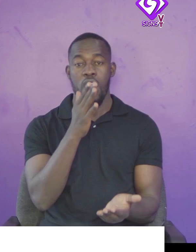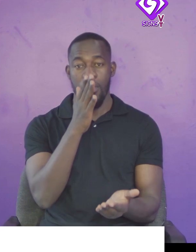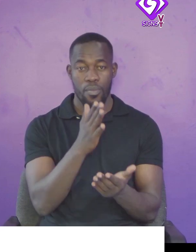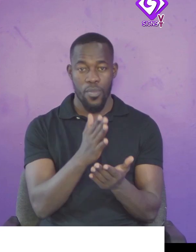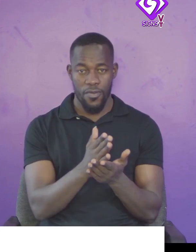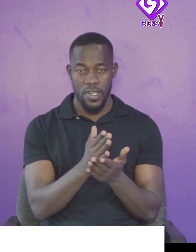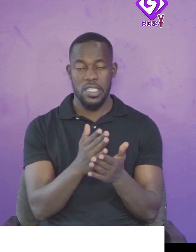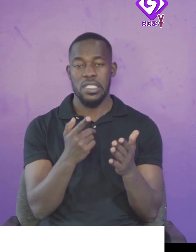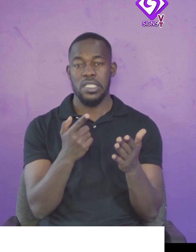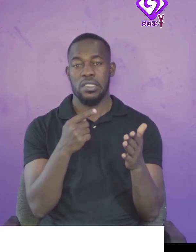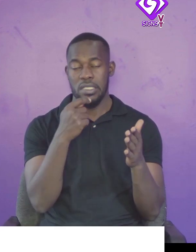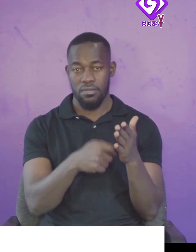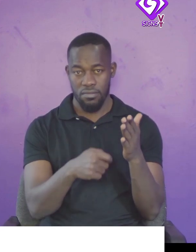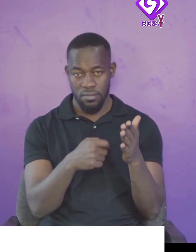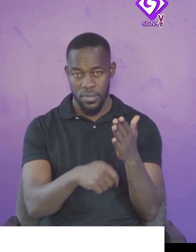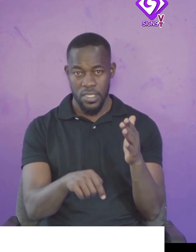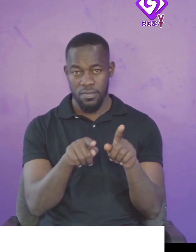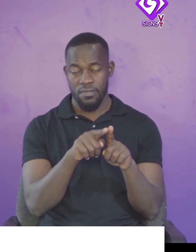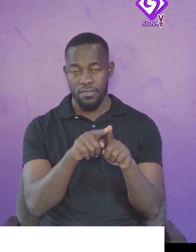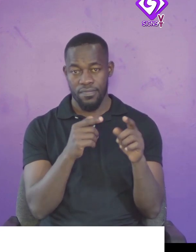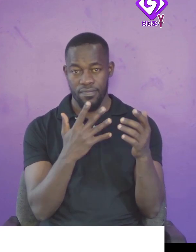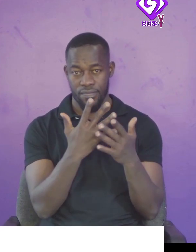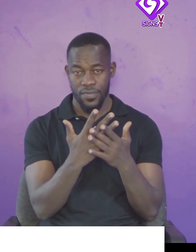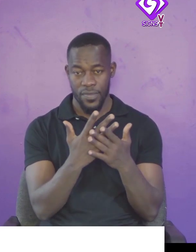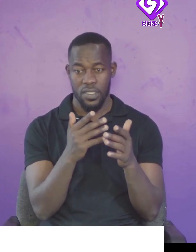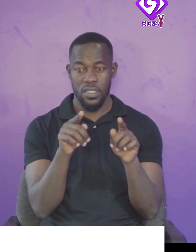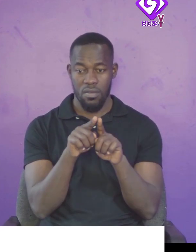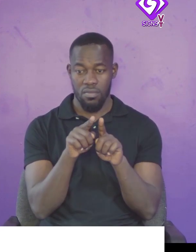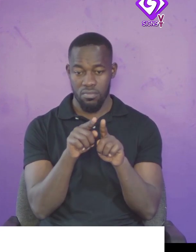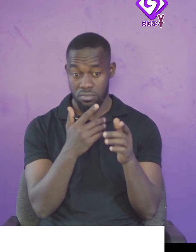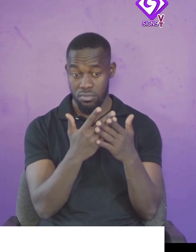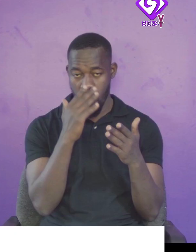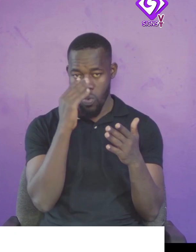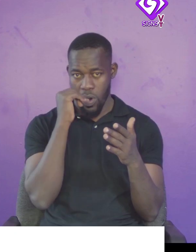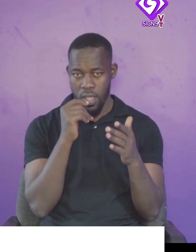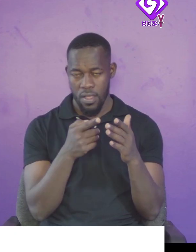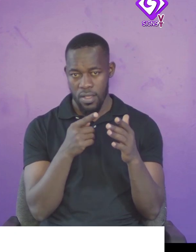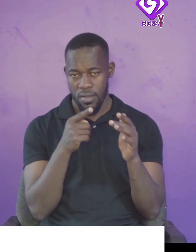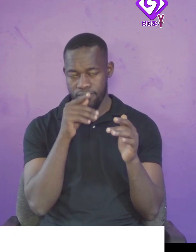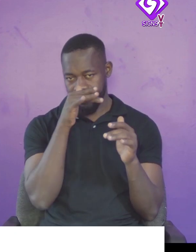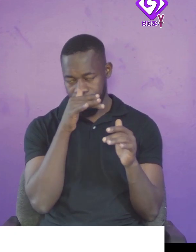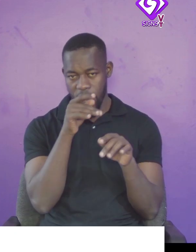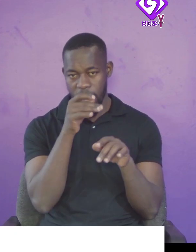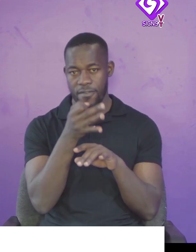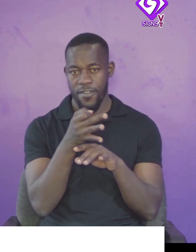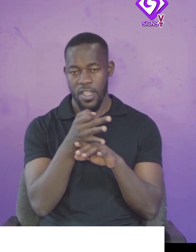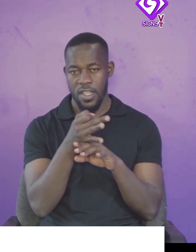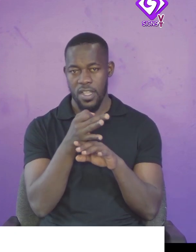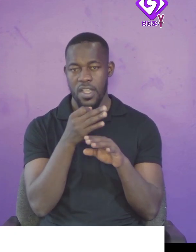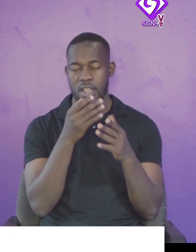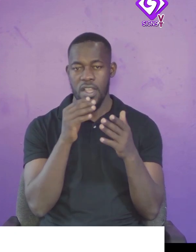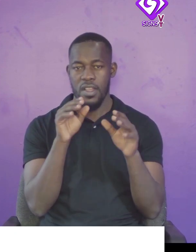charges including conspiracy to defraud, obtaining registration by